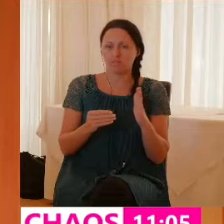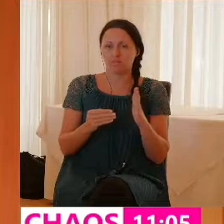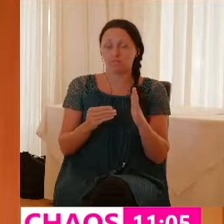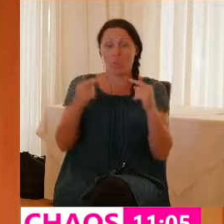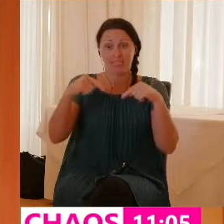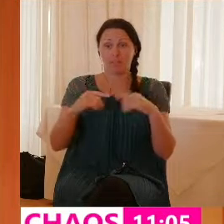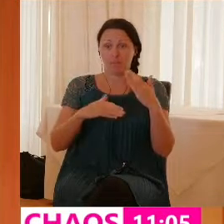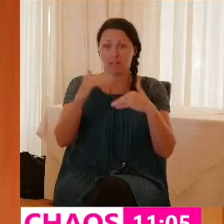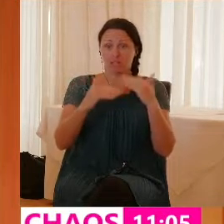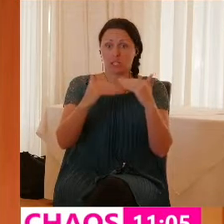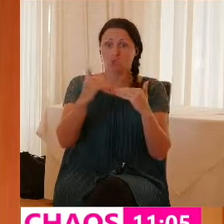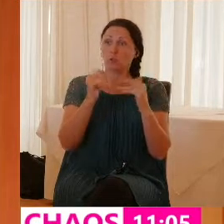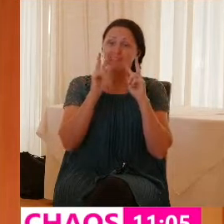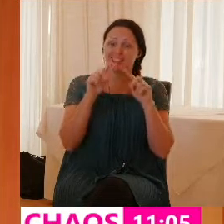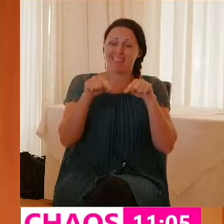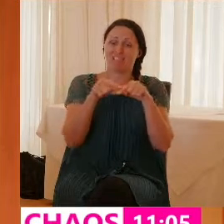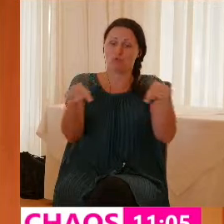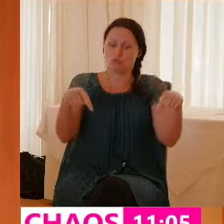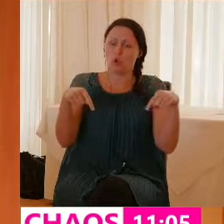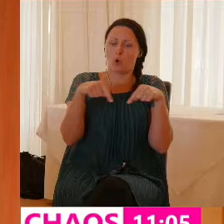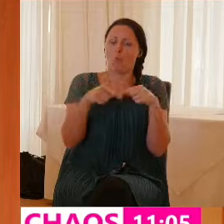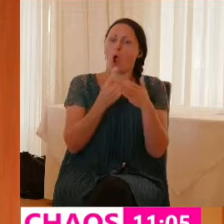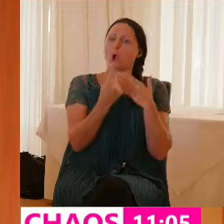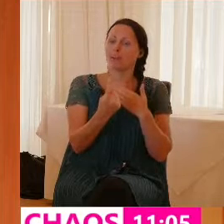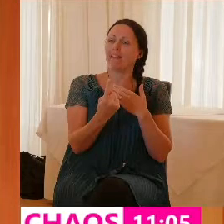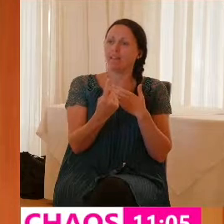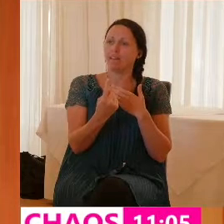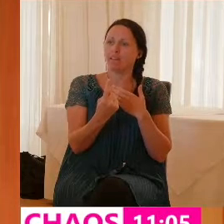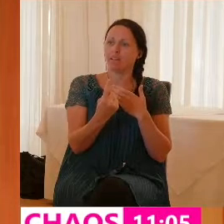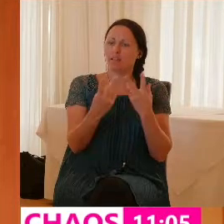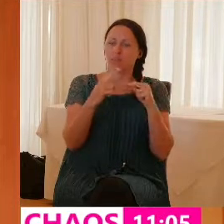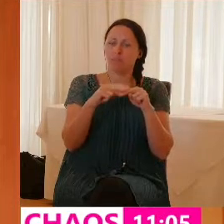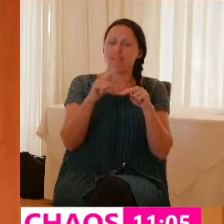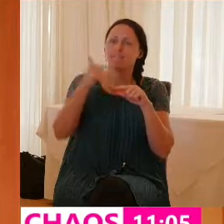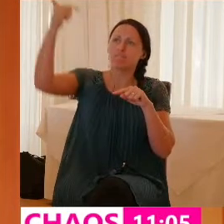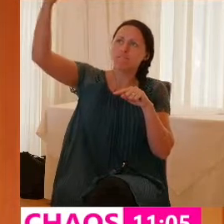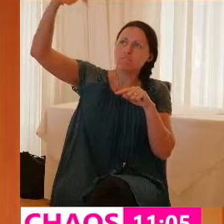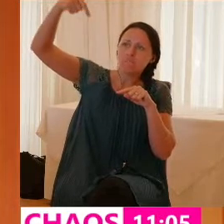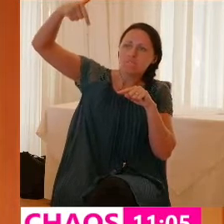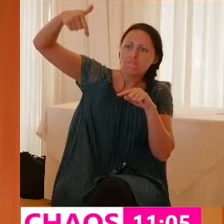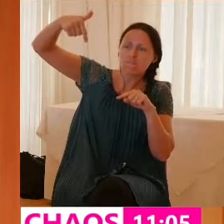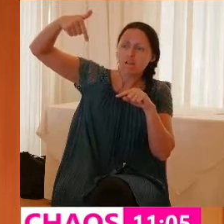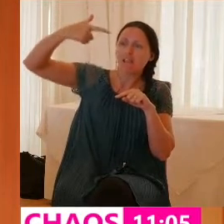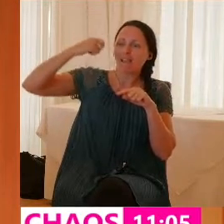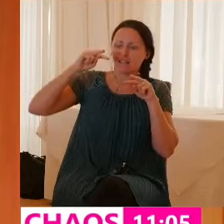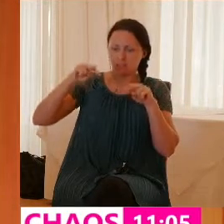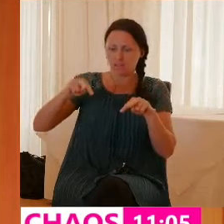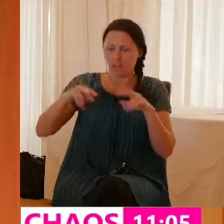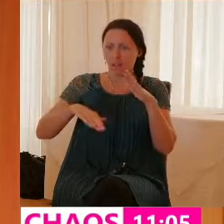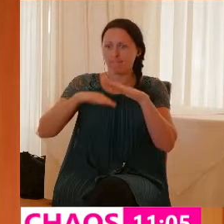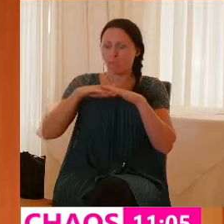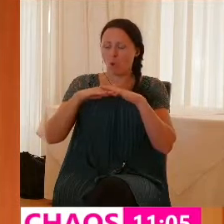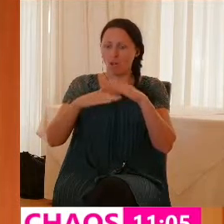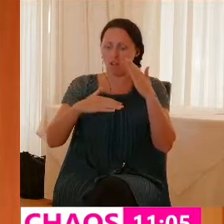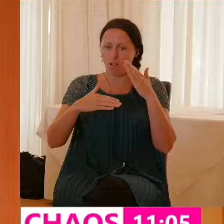can just see this room, but if you take a bird's eye view, you can see whole the building, the rooms, how